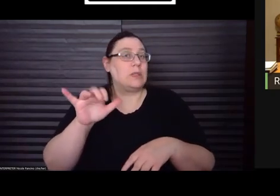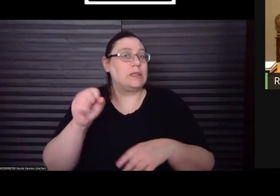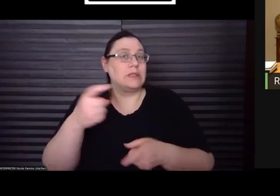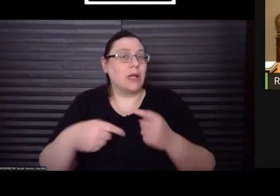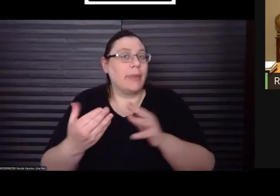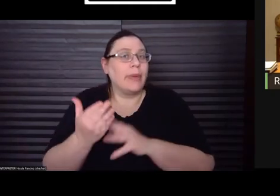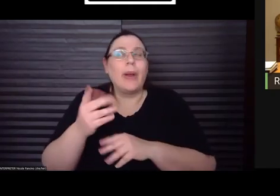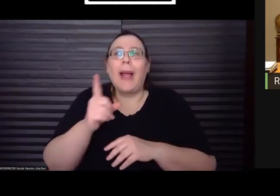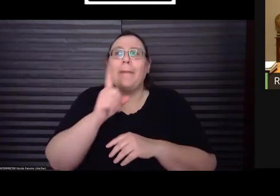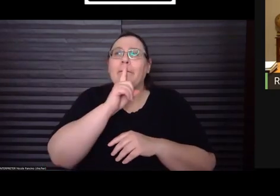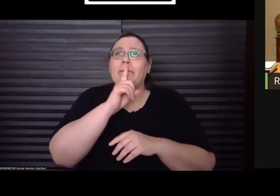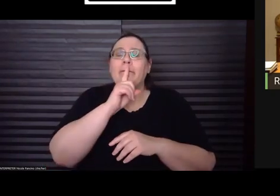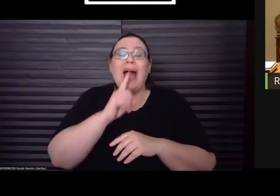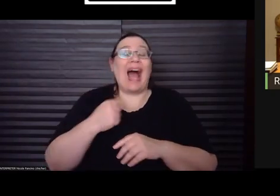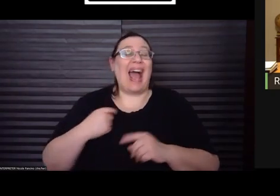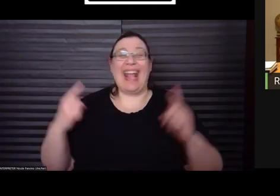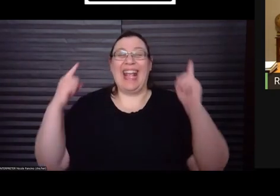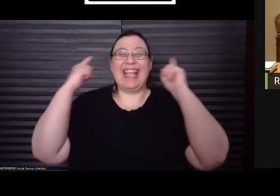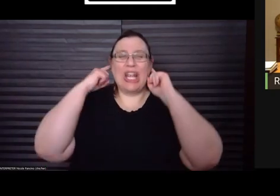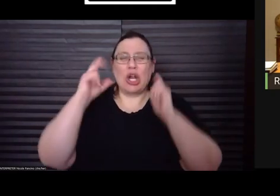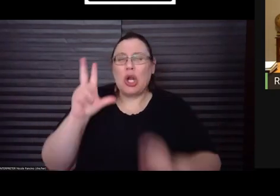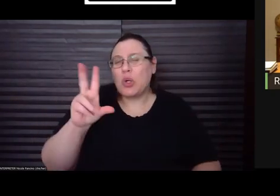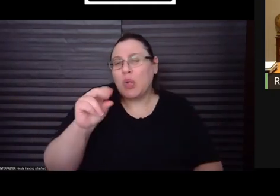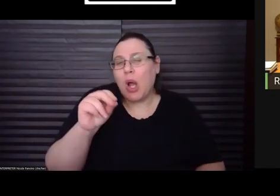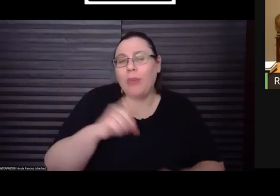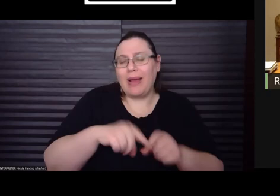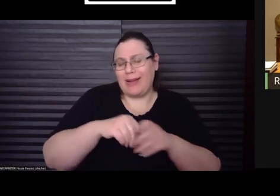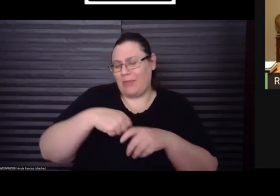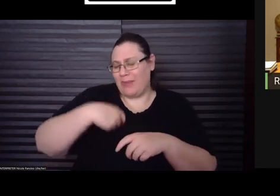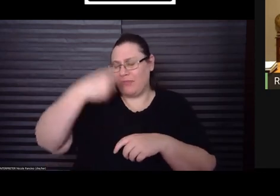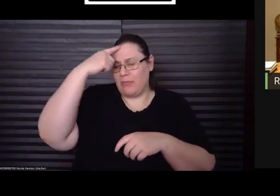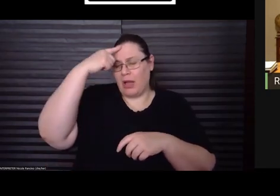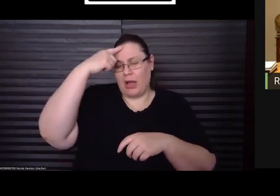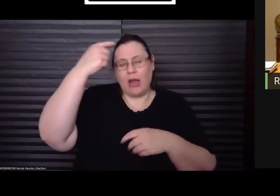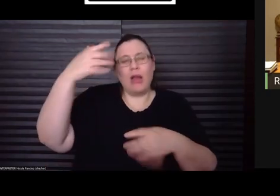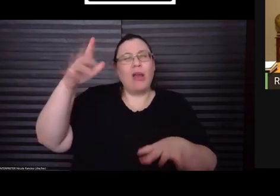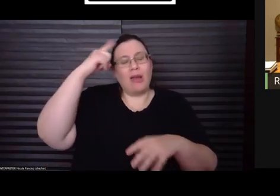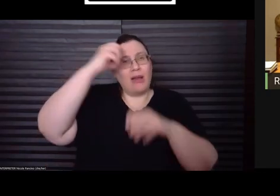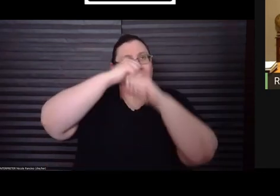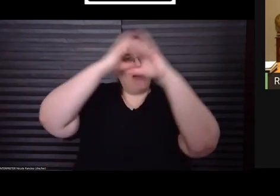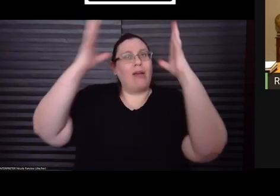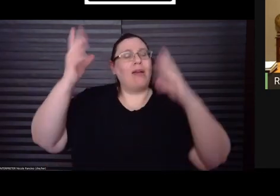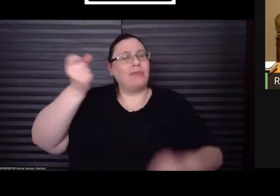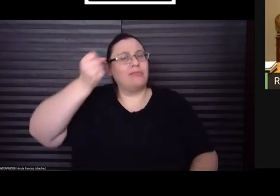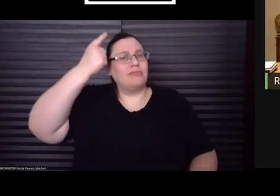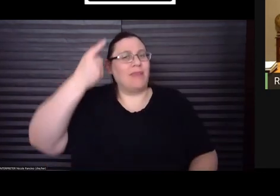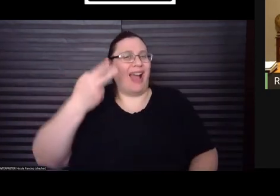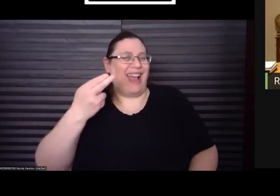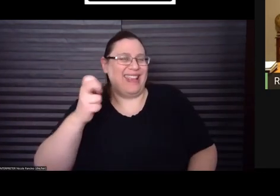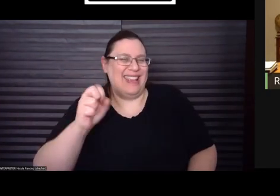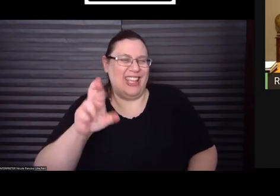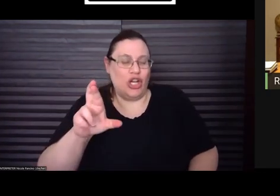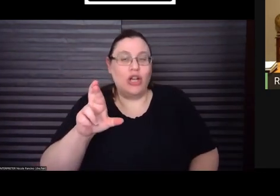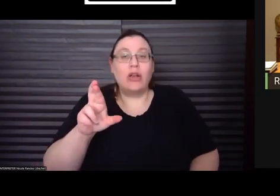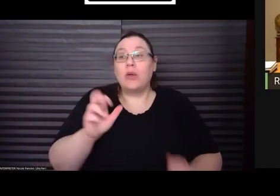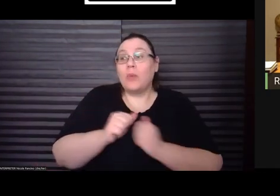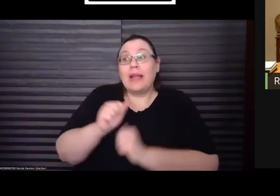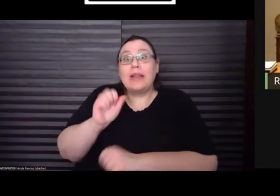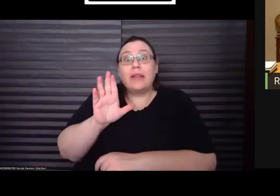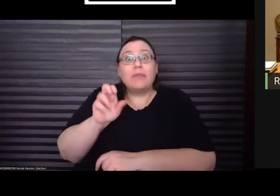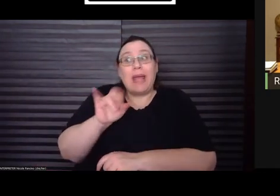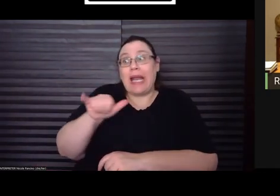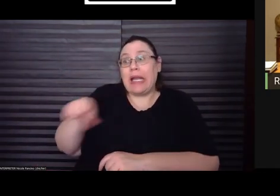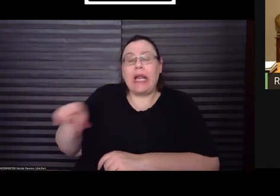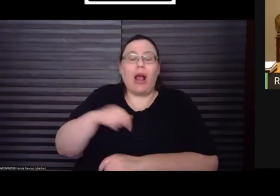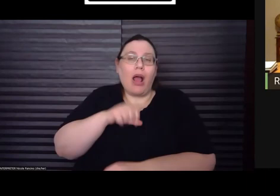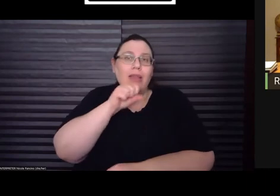know, it's not like I hear them with my ears, but like I hear them with my mind, right? And the voice is there, and there's a certain, with Benny, I